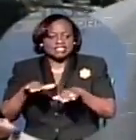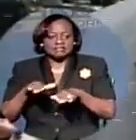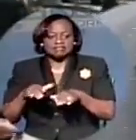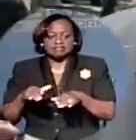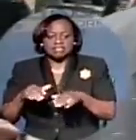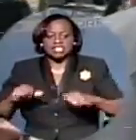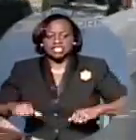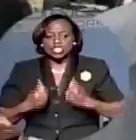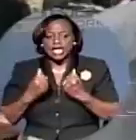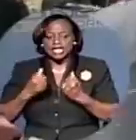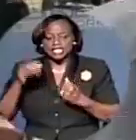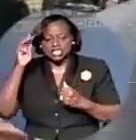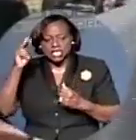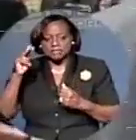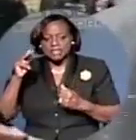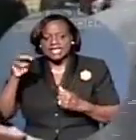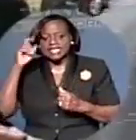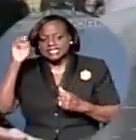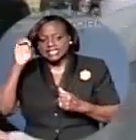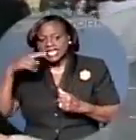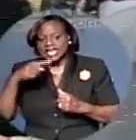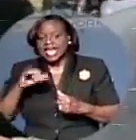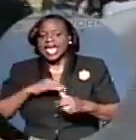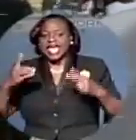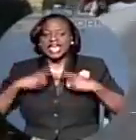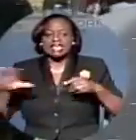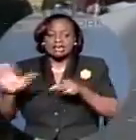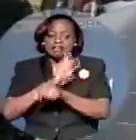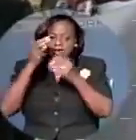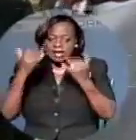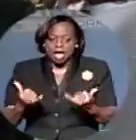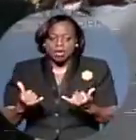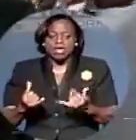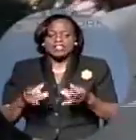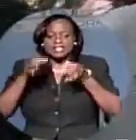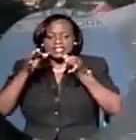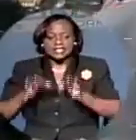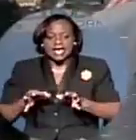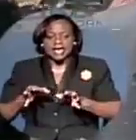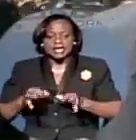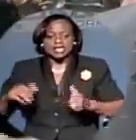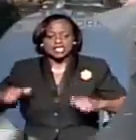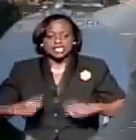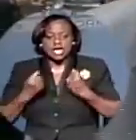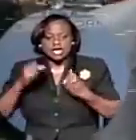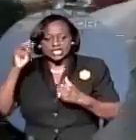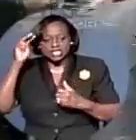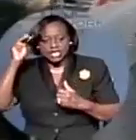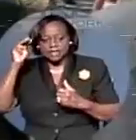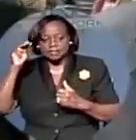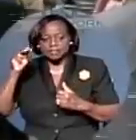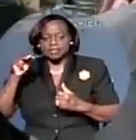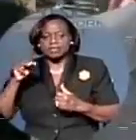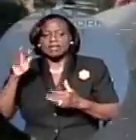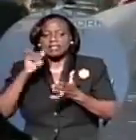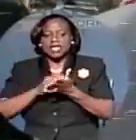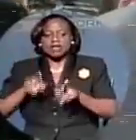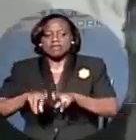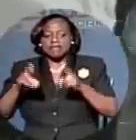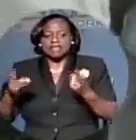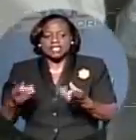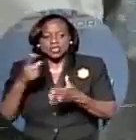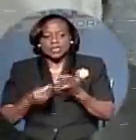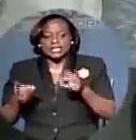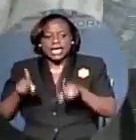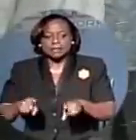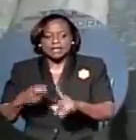well, look, I've had enough of this, he then decides, well, now to challenge him. Yeah. Which reveals what's happening from that